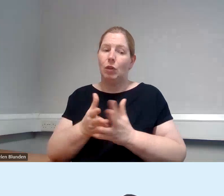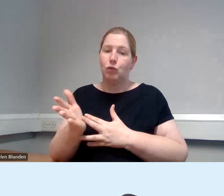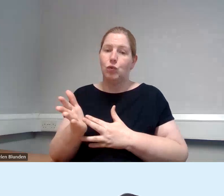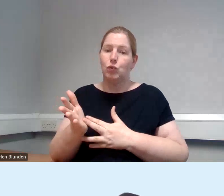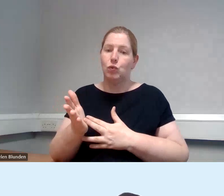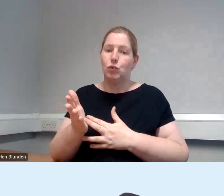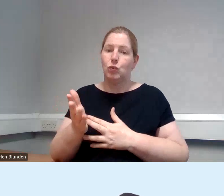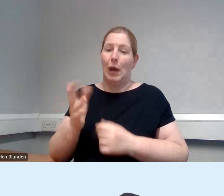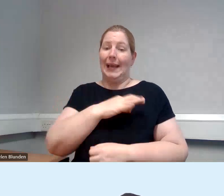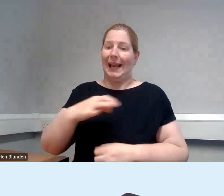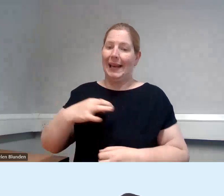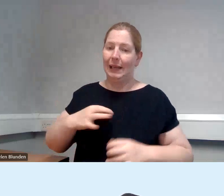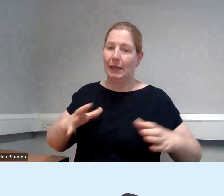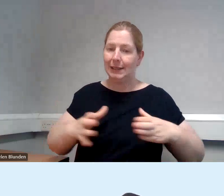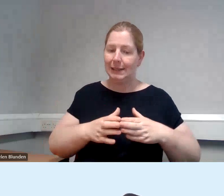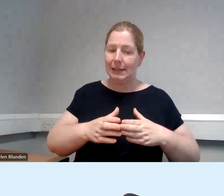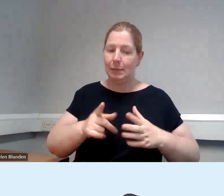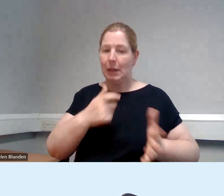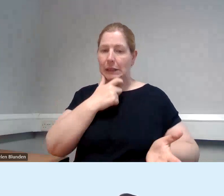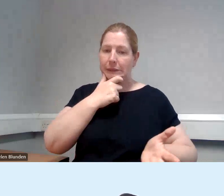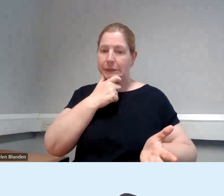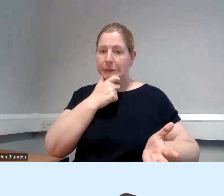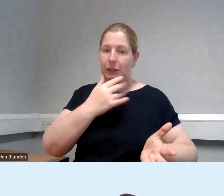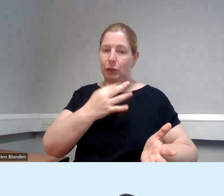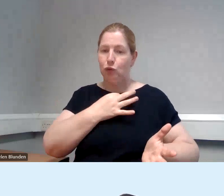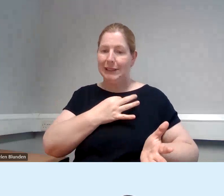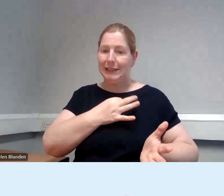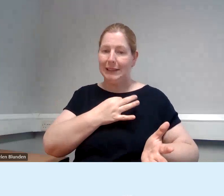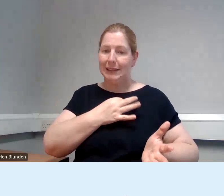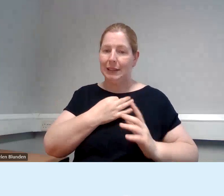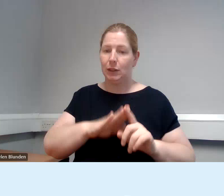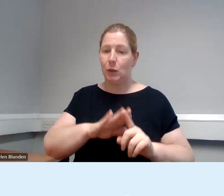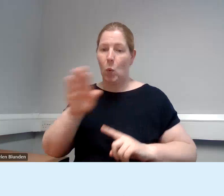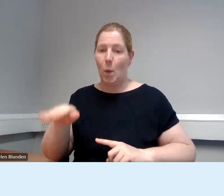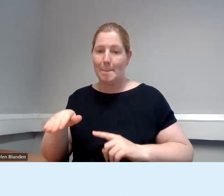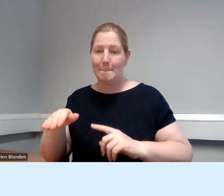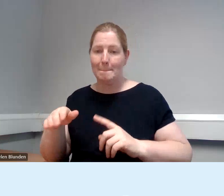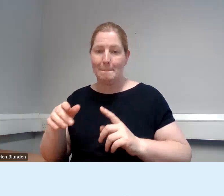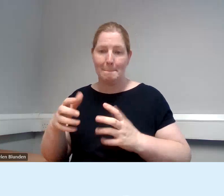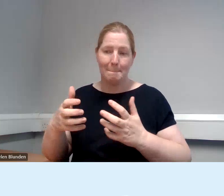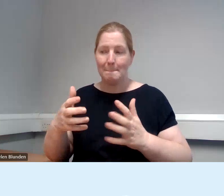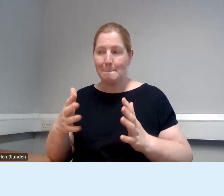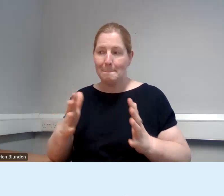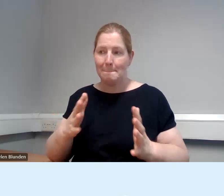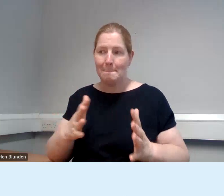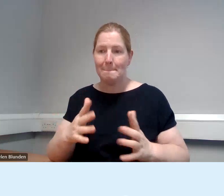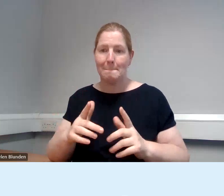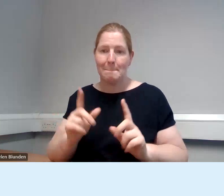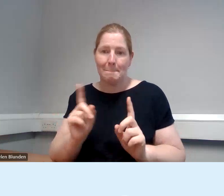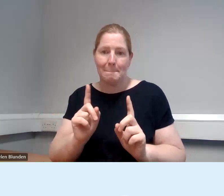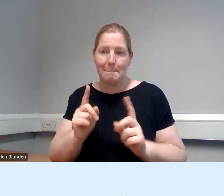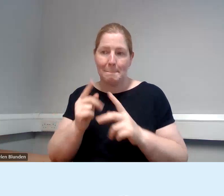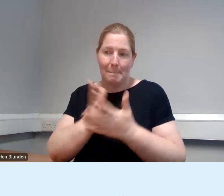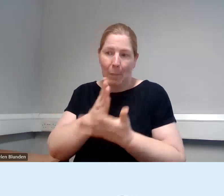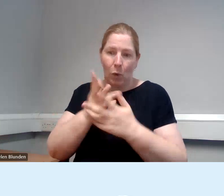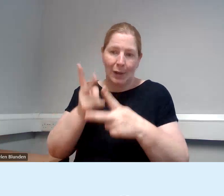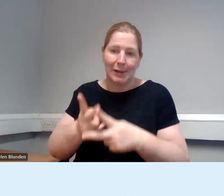associated with moving a patient from the acute back home. I think the other challenge is